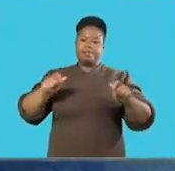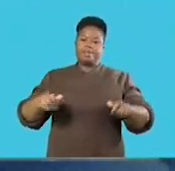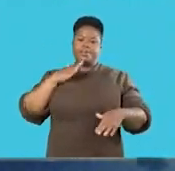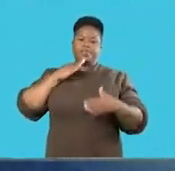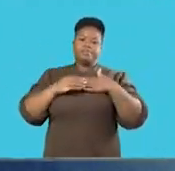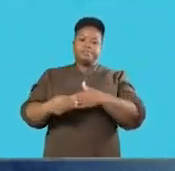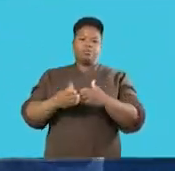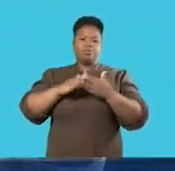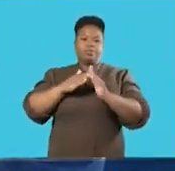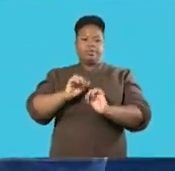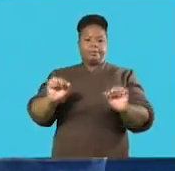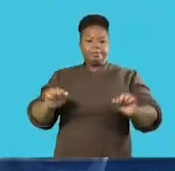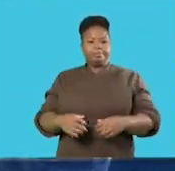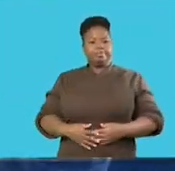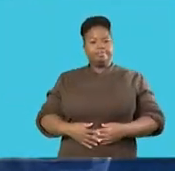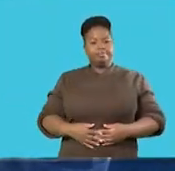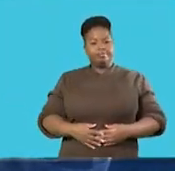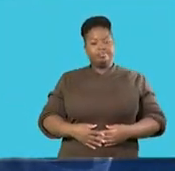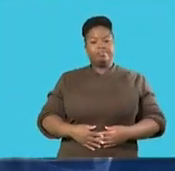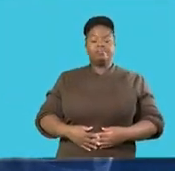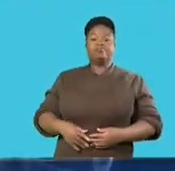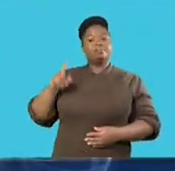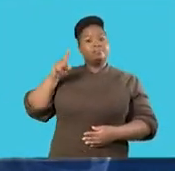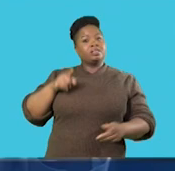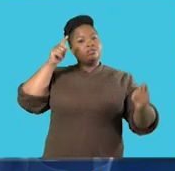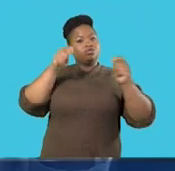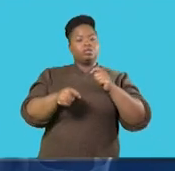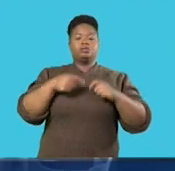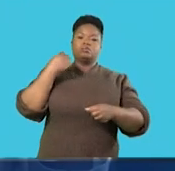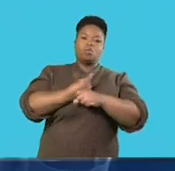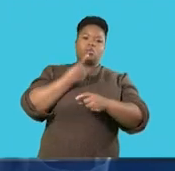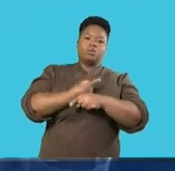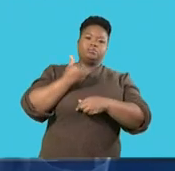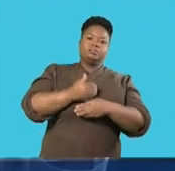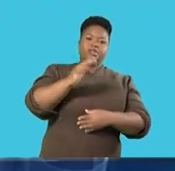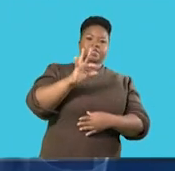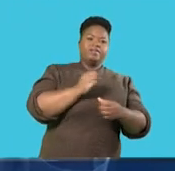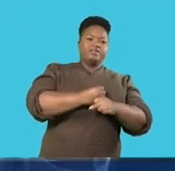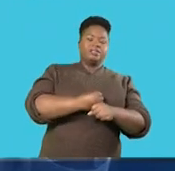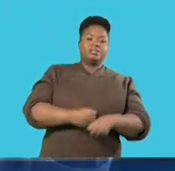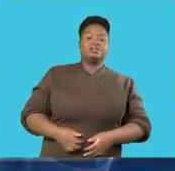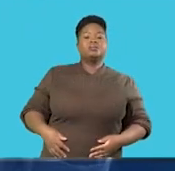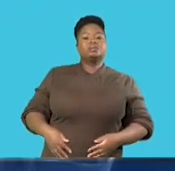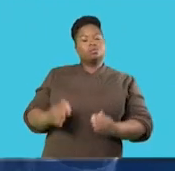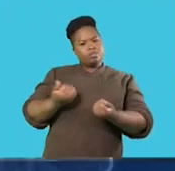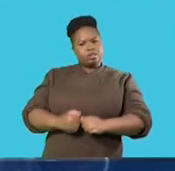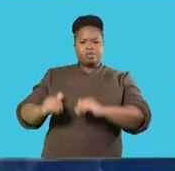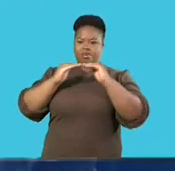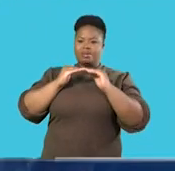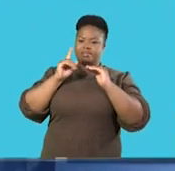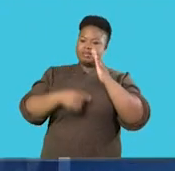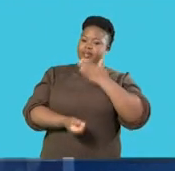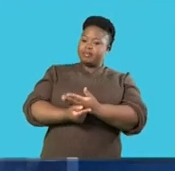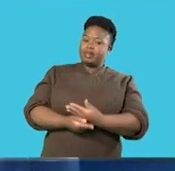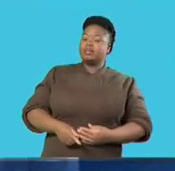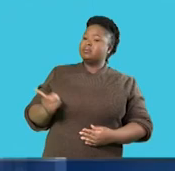ya setjhaba. There shall be regime change every 5 years. Democratic regime change. That's right.